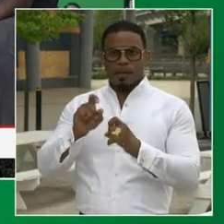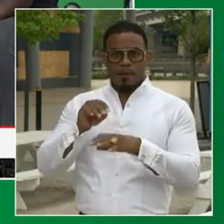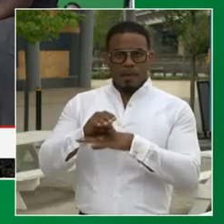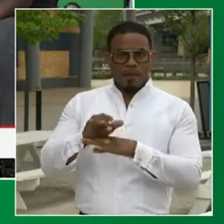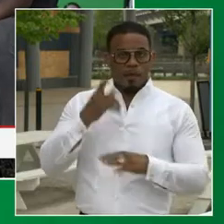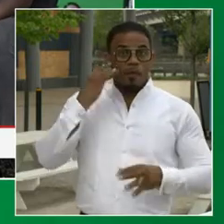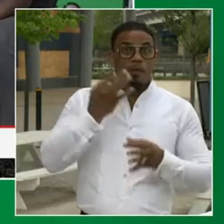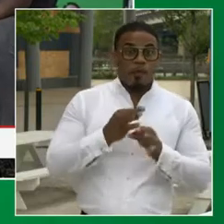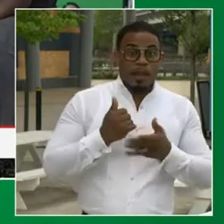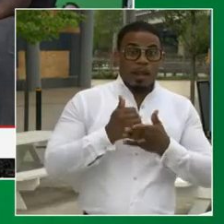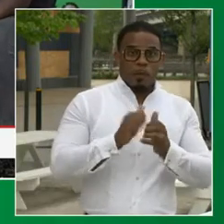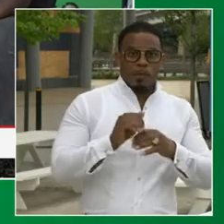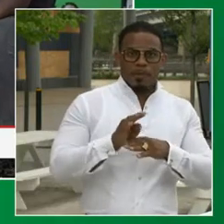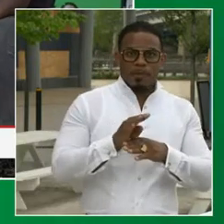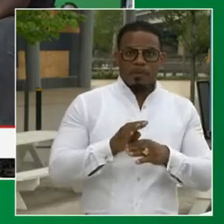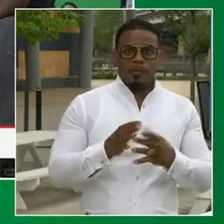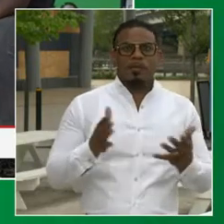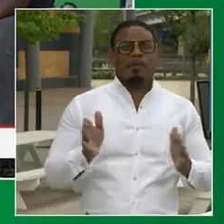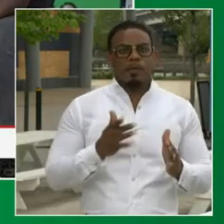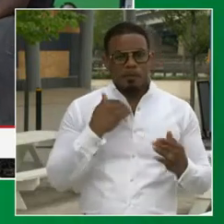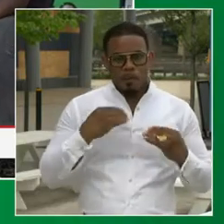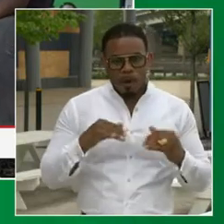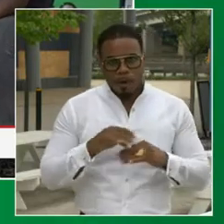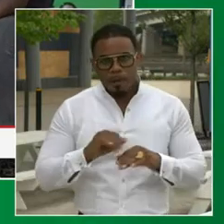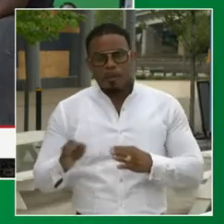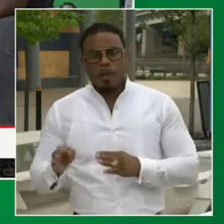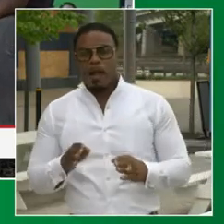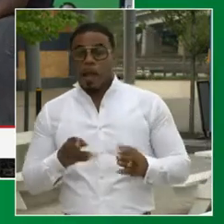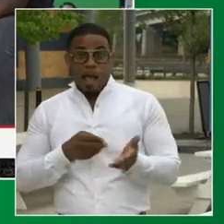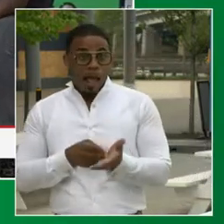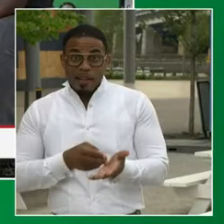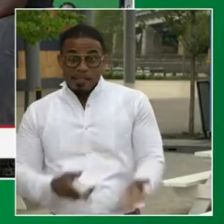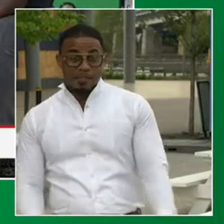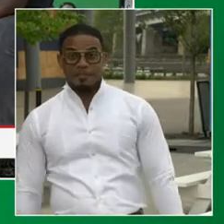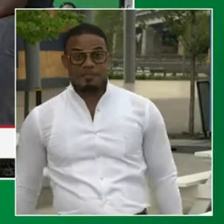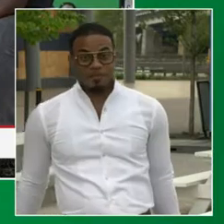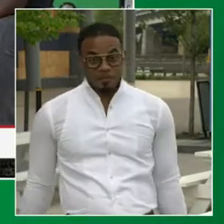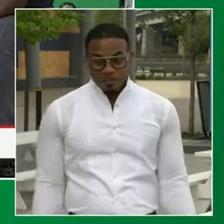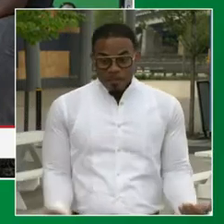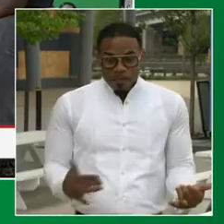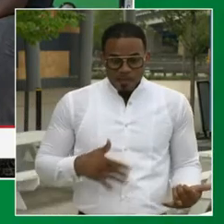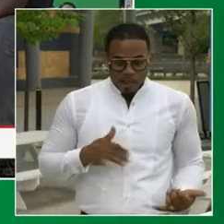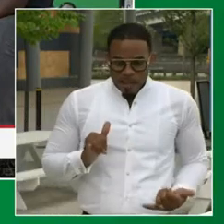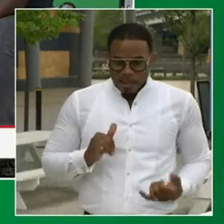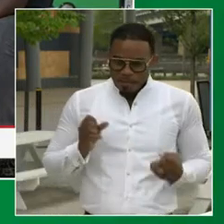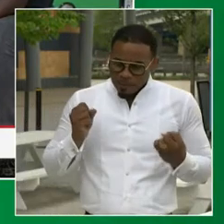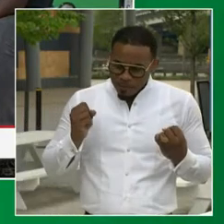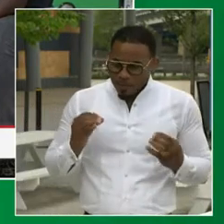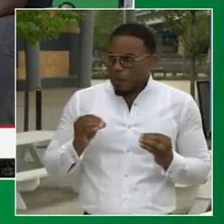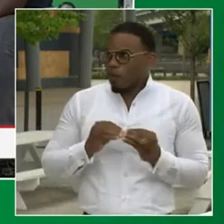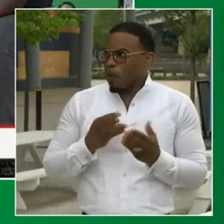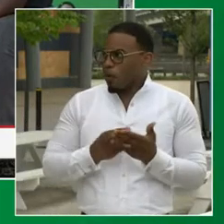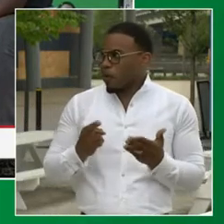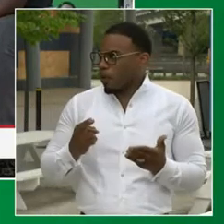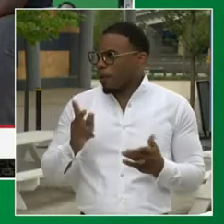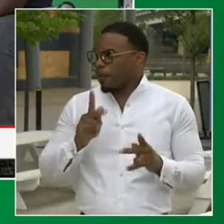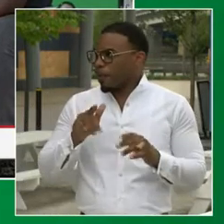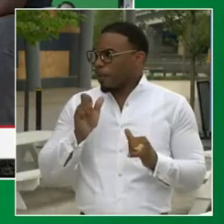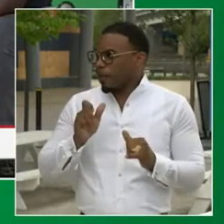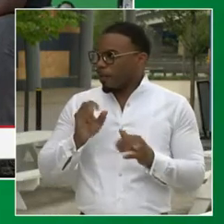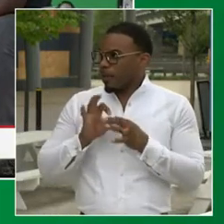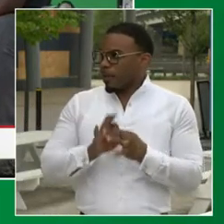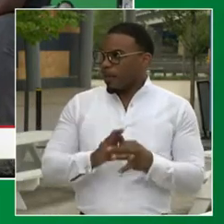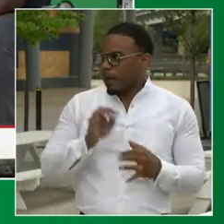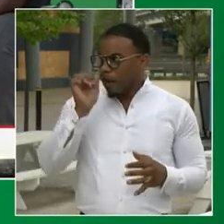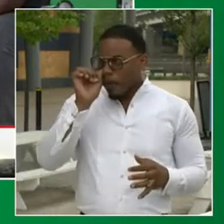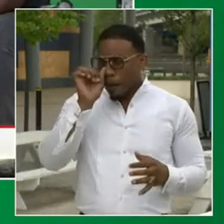for free to help you with your business plan, your marketing plan. And honestly, today I feel like there's so many more resources that people can tap